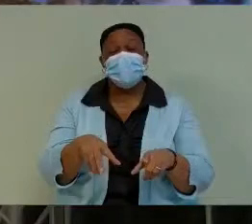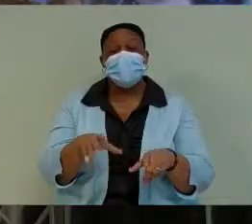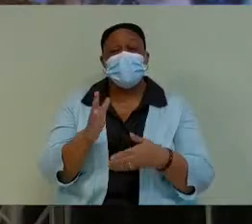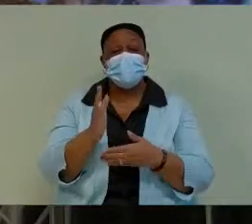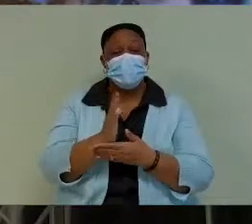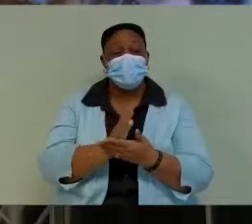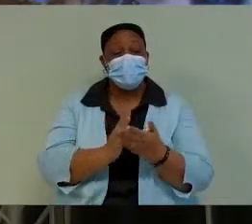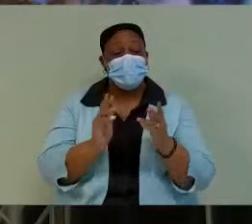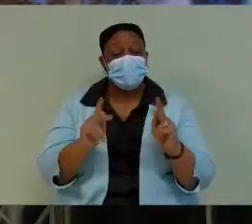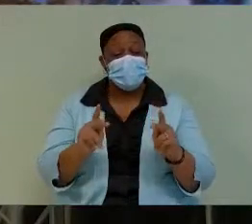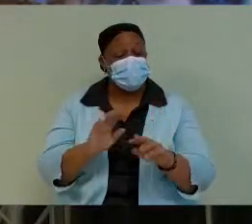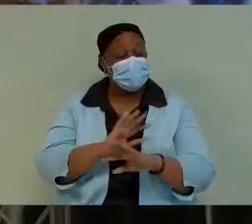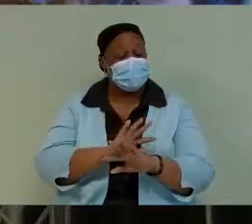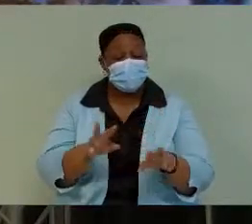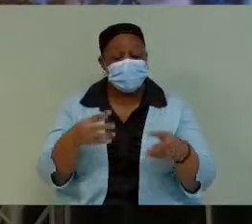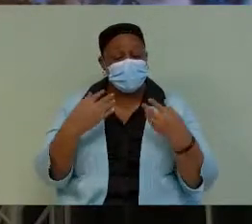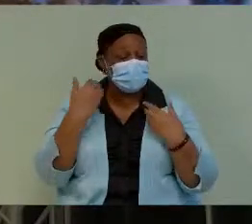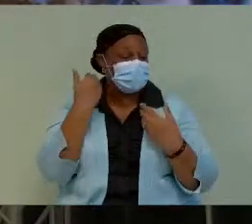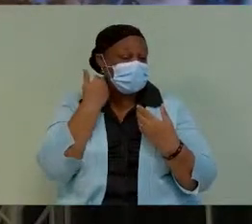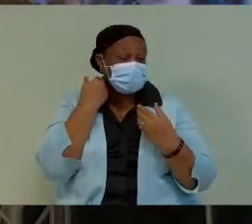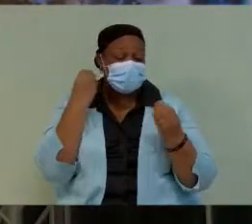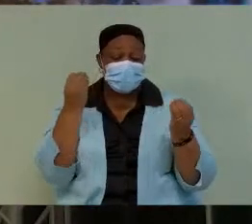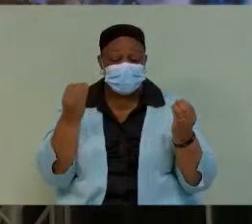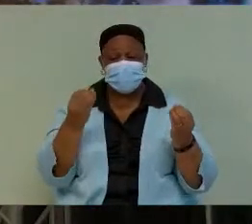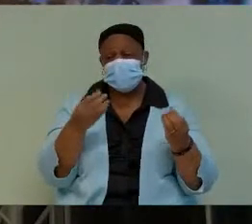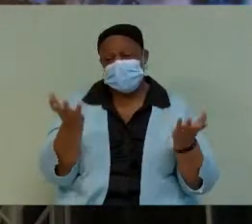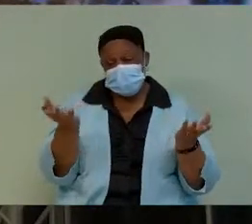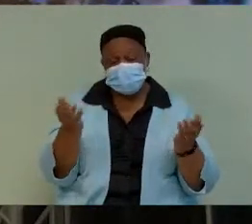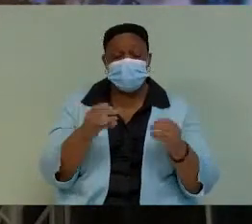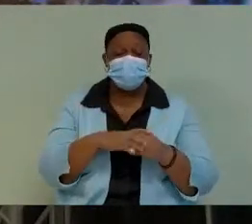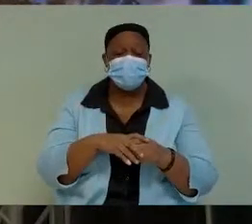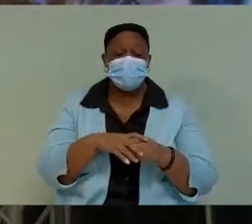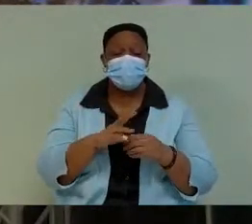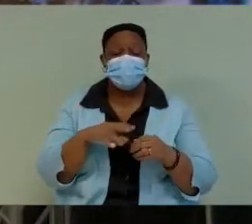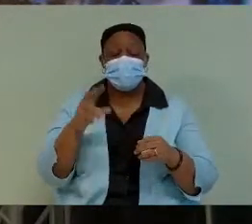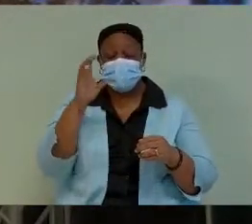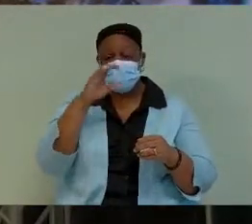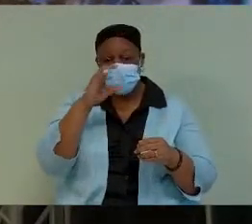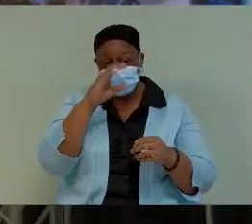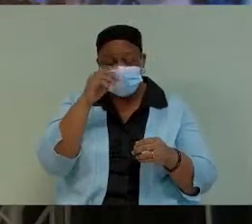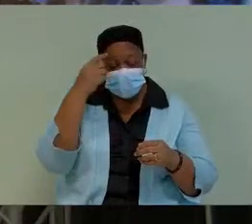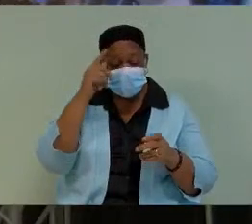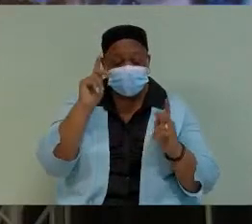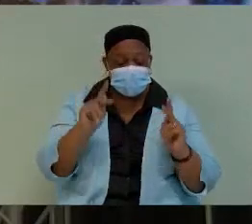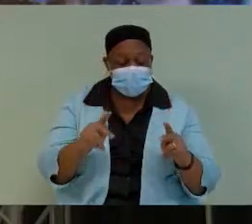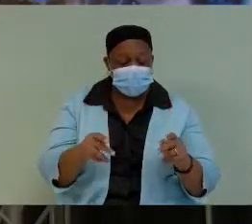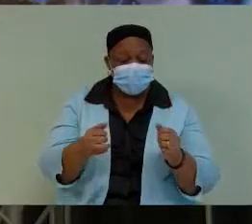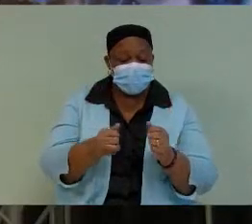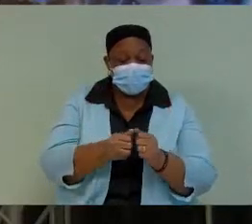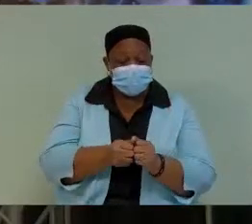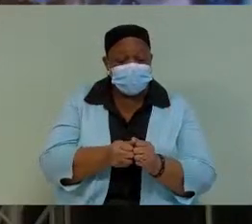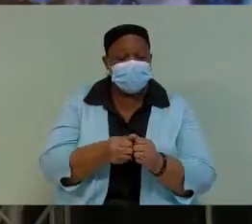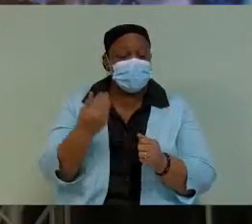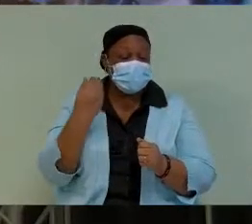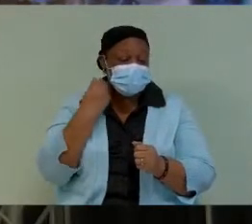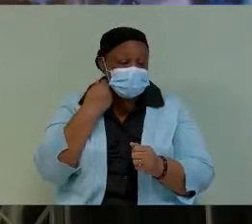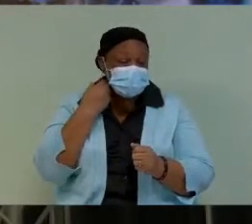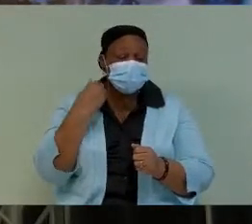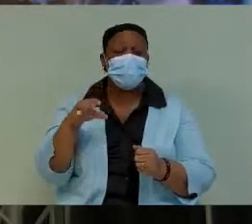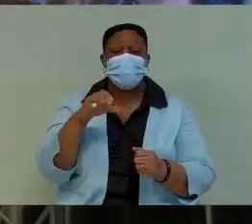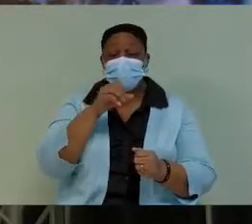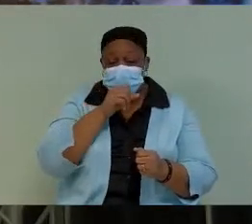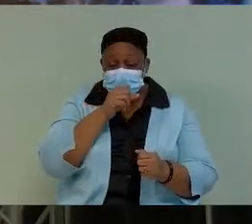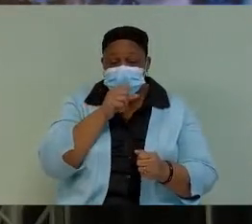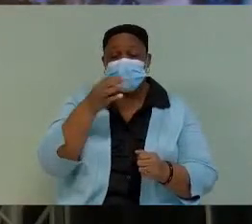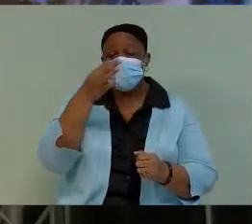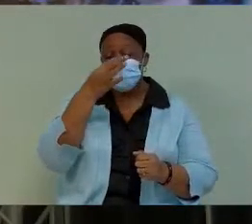with symptoms. We have been very vigilant in looking for persons with symptoms at all of our health institutions